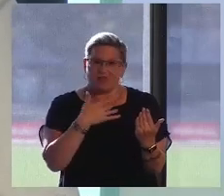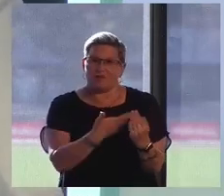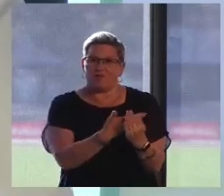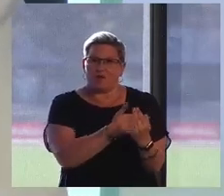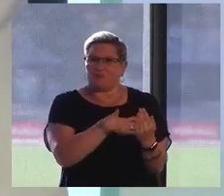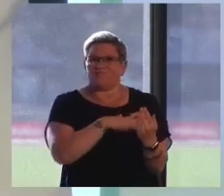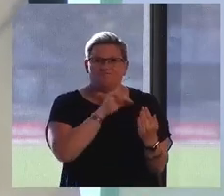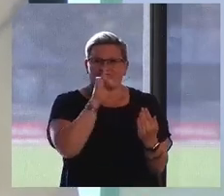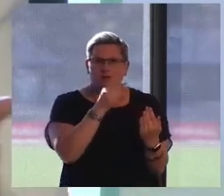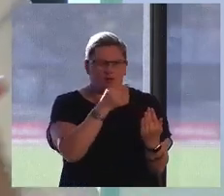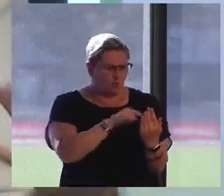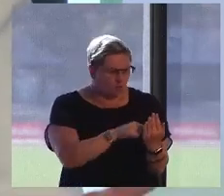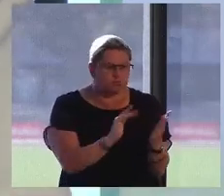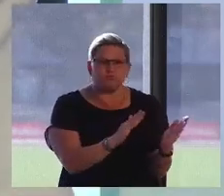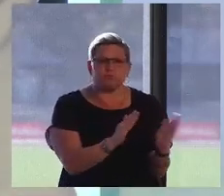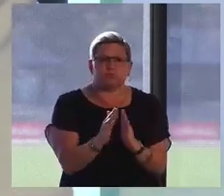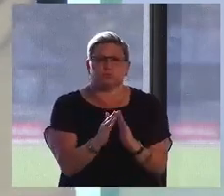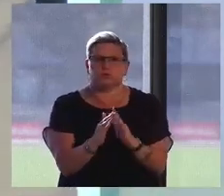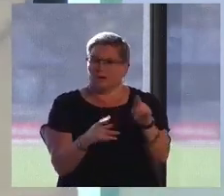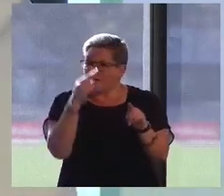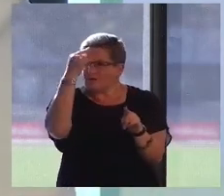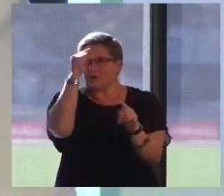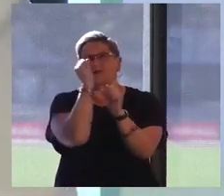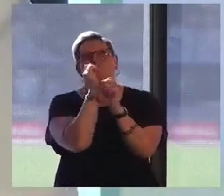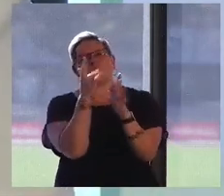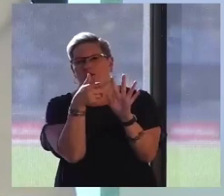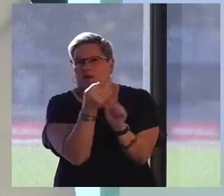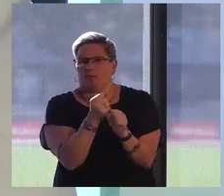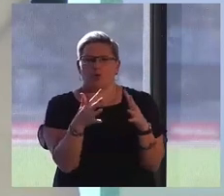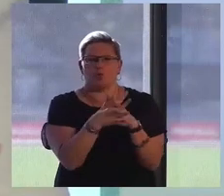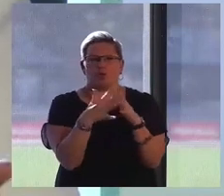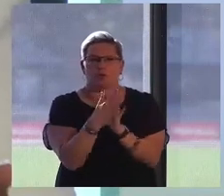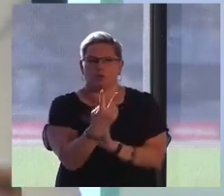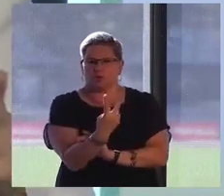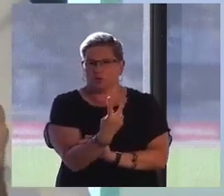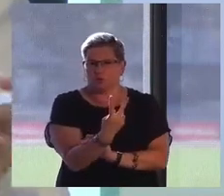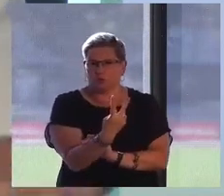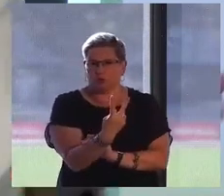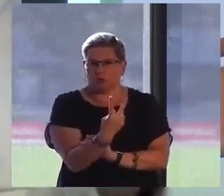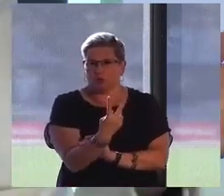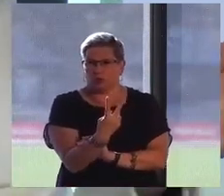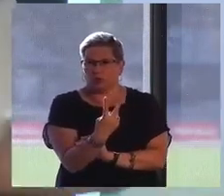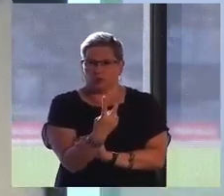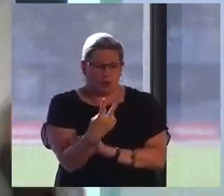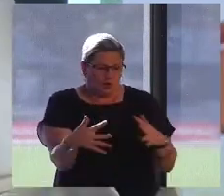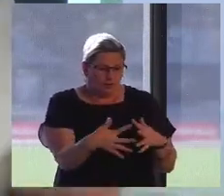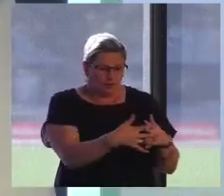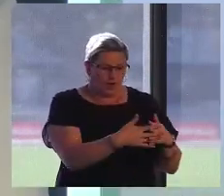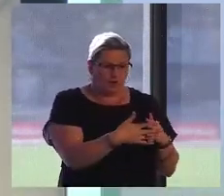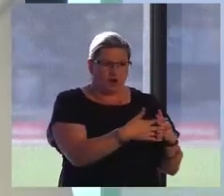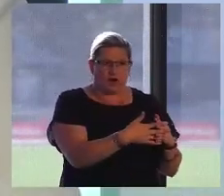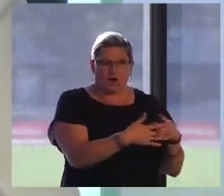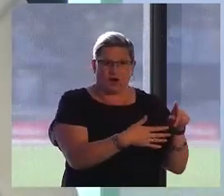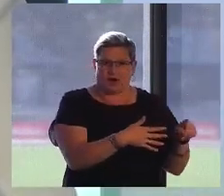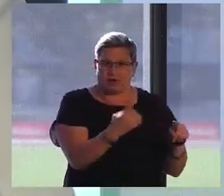And I think about, you know, World War II, and in the United States you had almost overnight, like within a